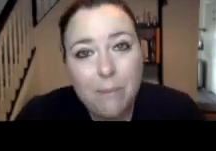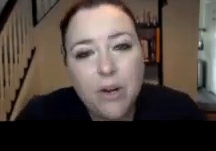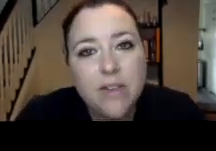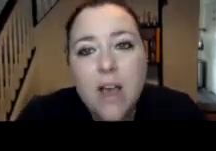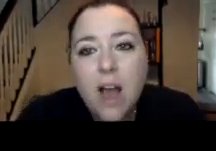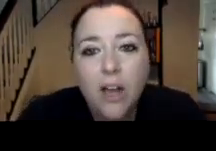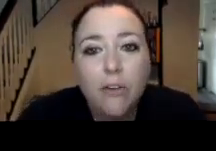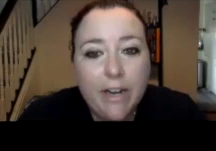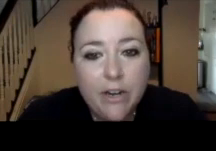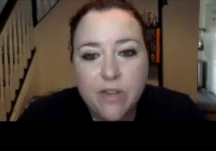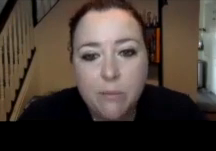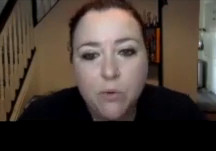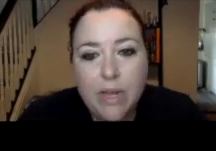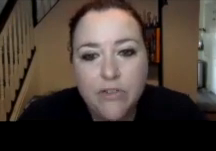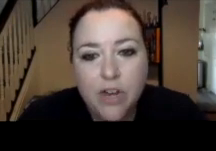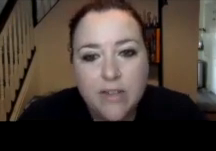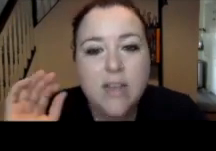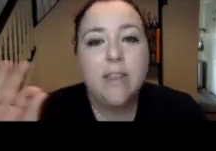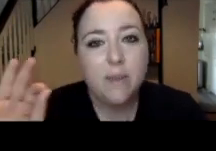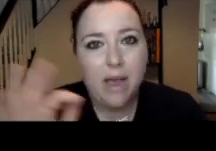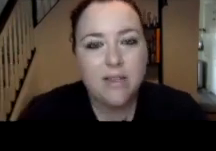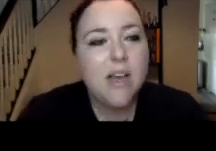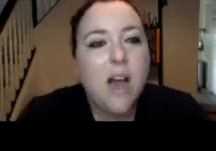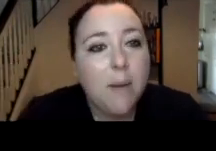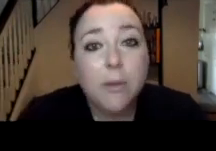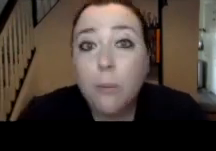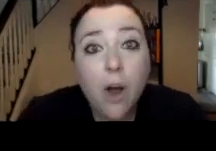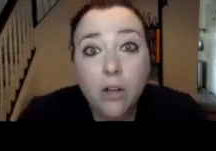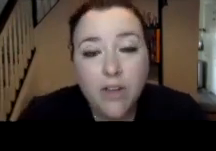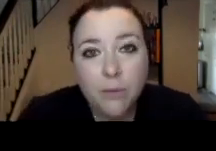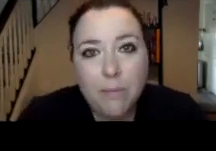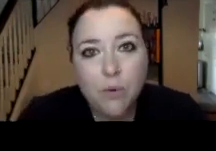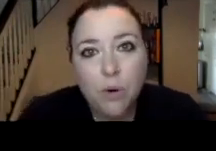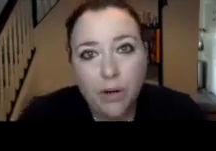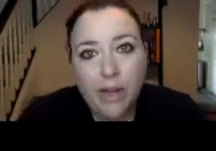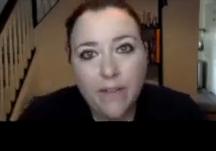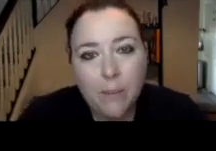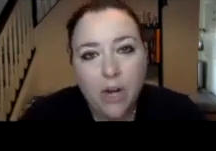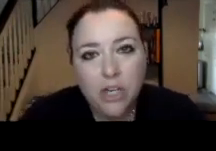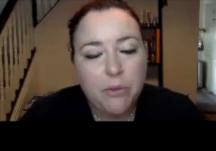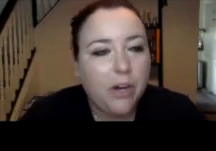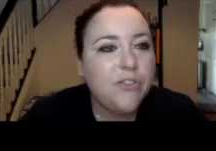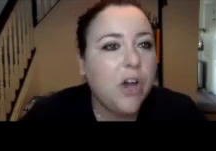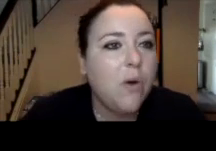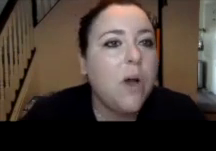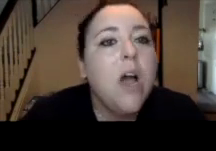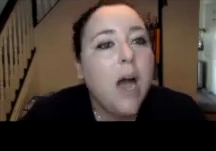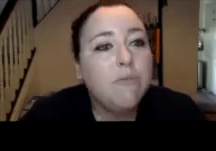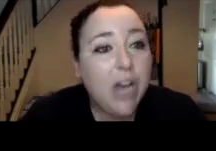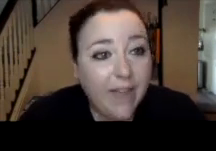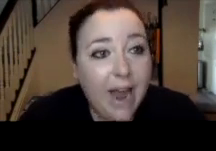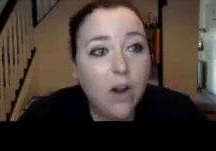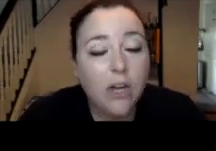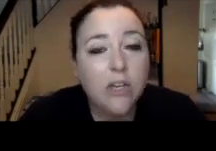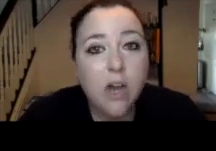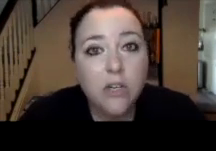director members, Corinne Newsom, who is just the best. Along with all of the other people who are working on that project with her. So